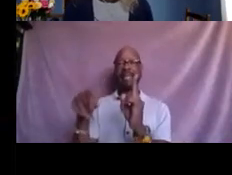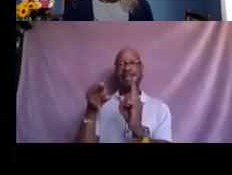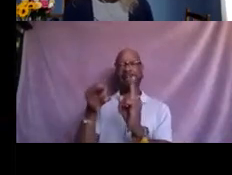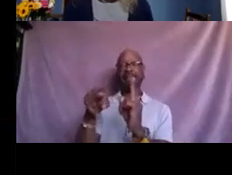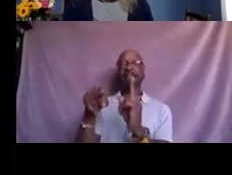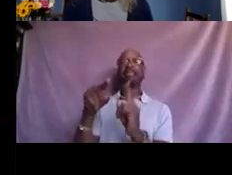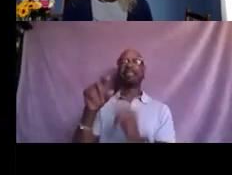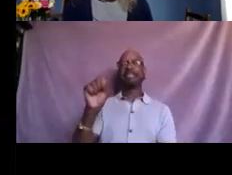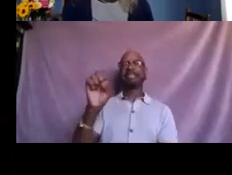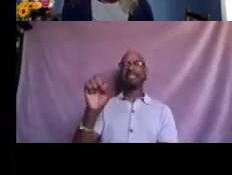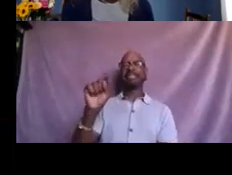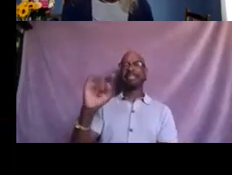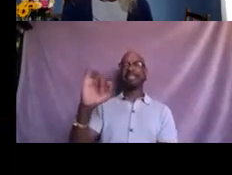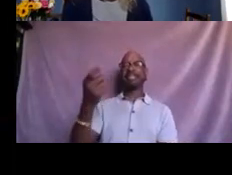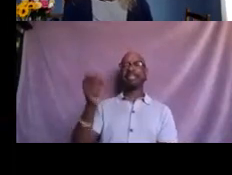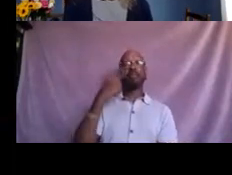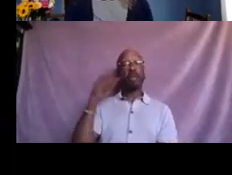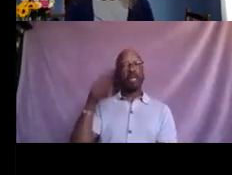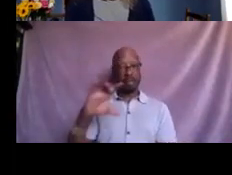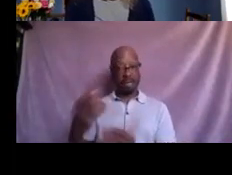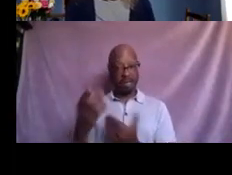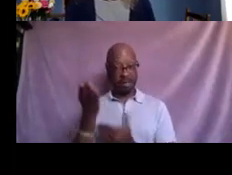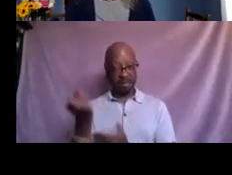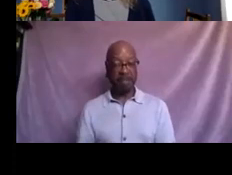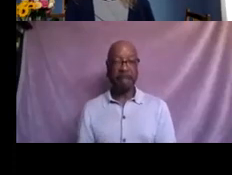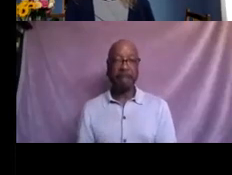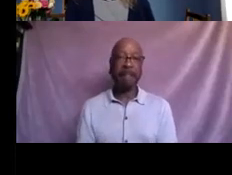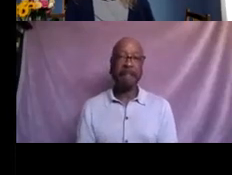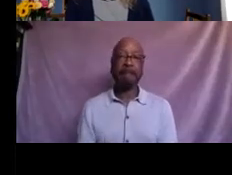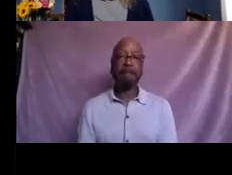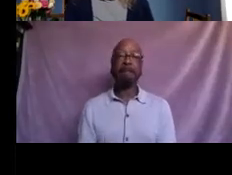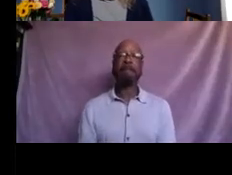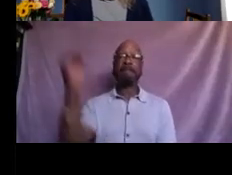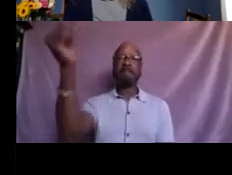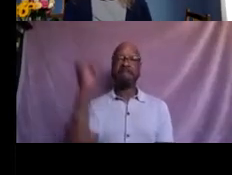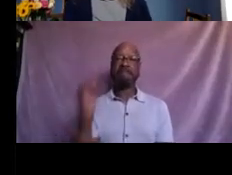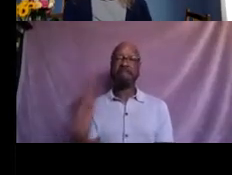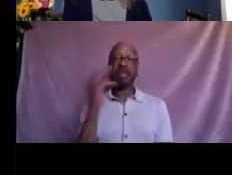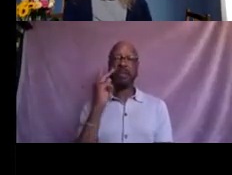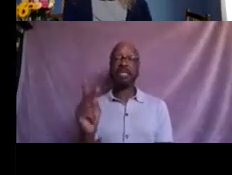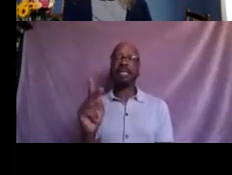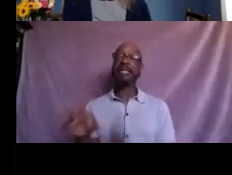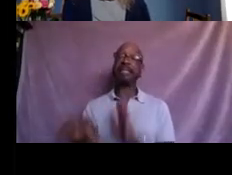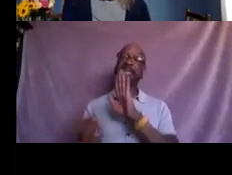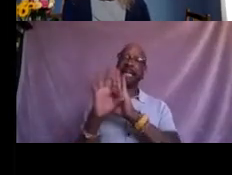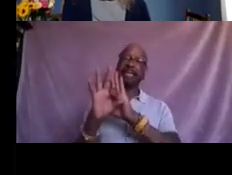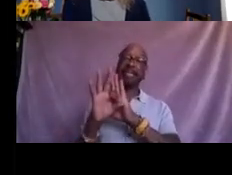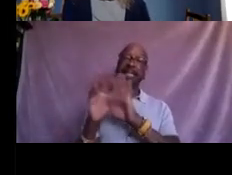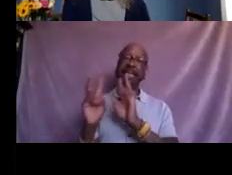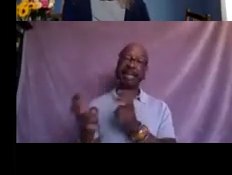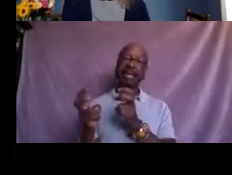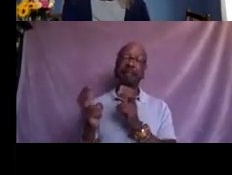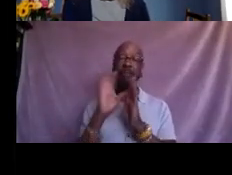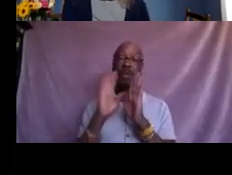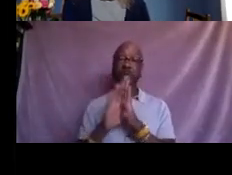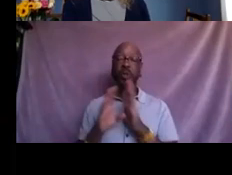for this particular class. If I move down here, you'll see there's a select theme, upload photo button. I've got like a